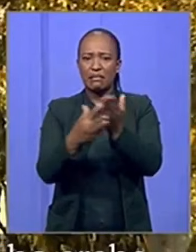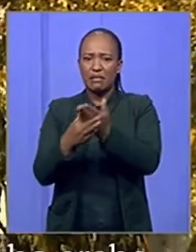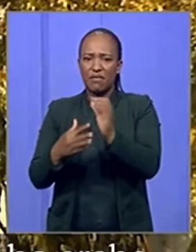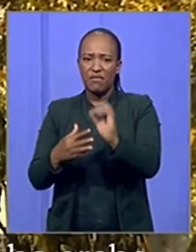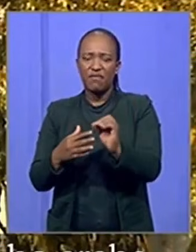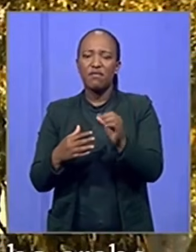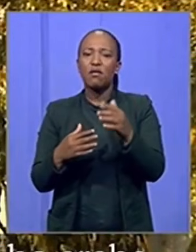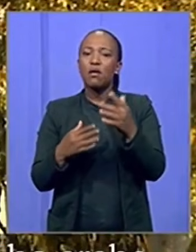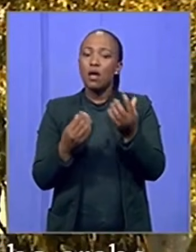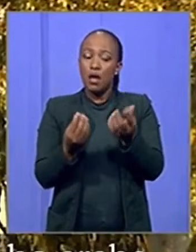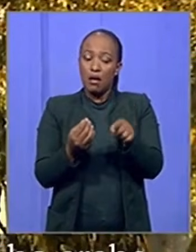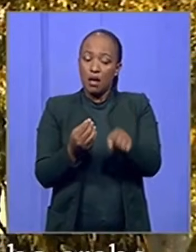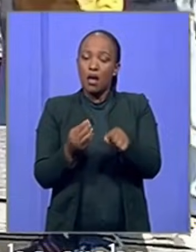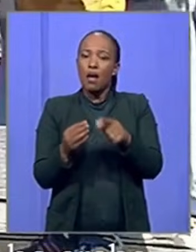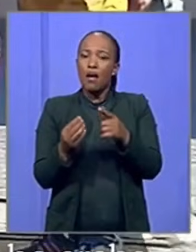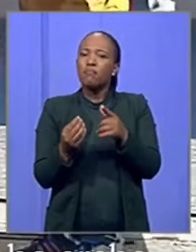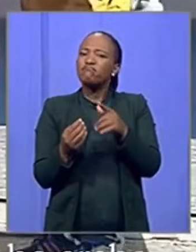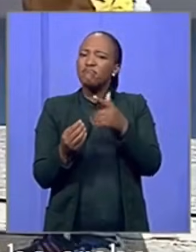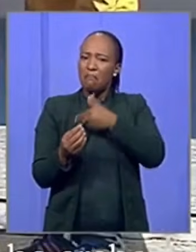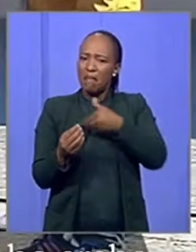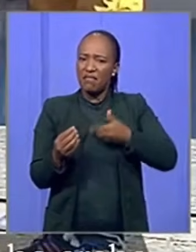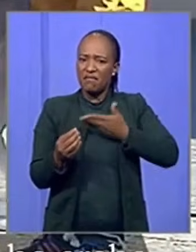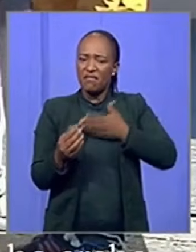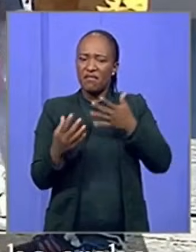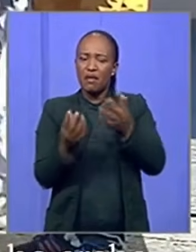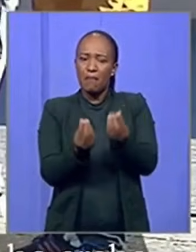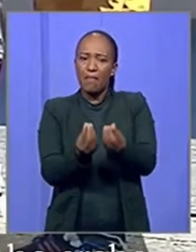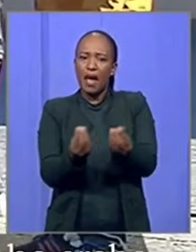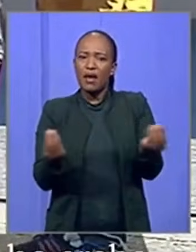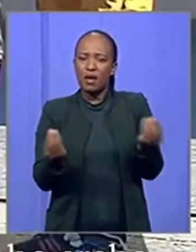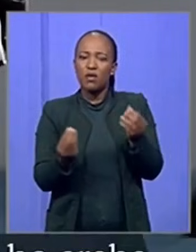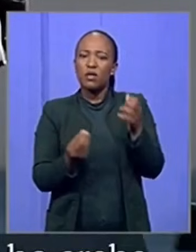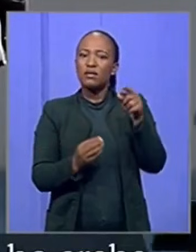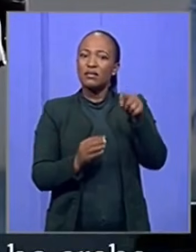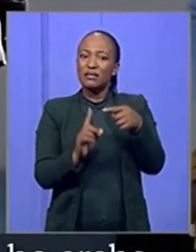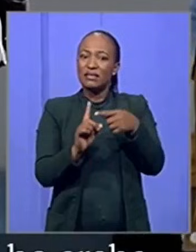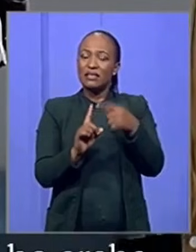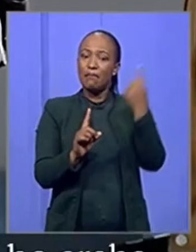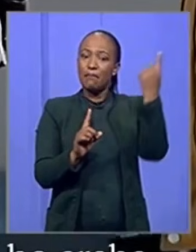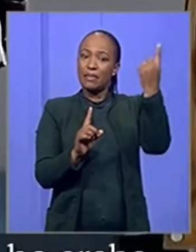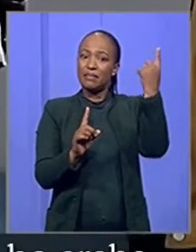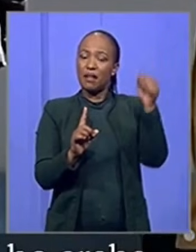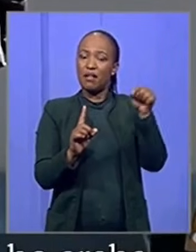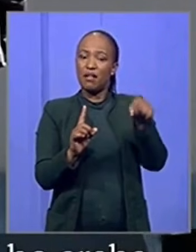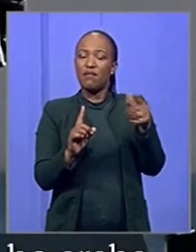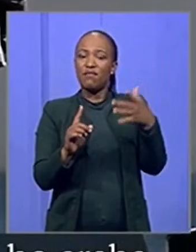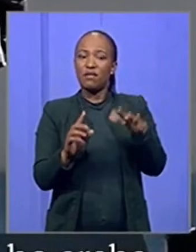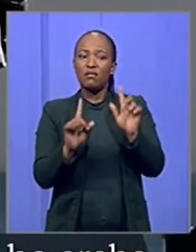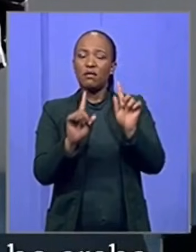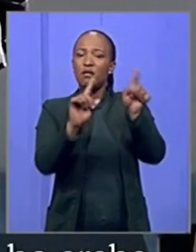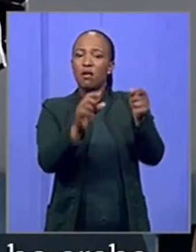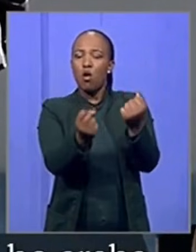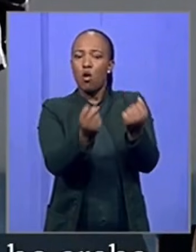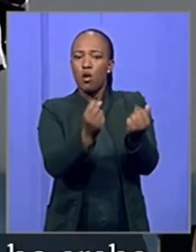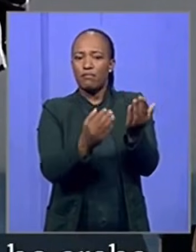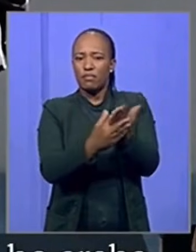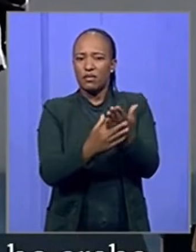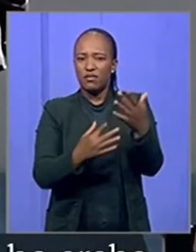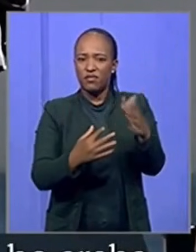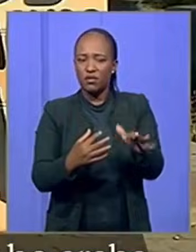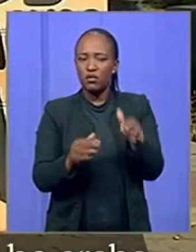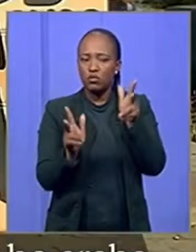bao menyenyetse e reng ba ile ba hlekefetswa ka motamo ke mosuehlo wa sekolo ba ile ba ipiletsa dikantorong tsa lefapha hore nyewe ya bona